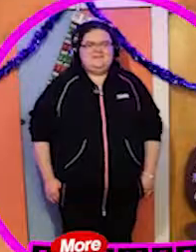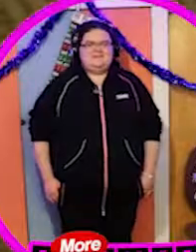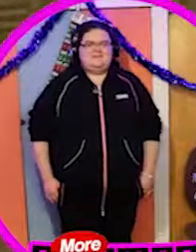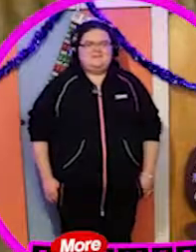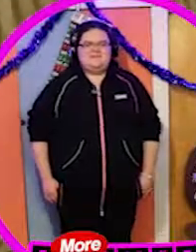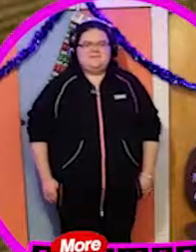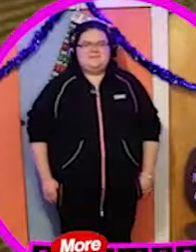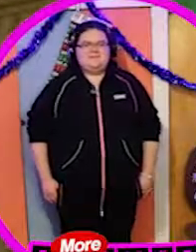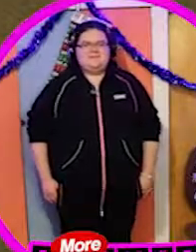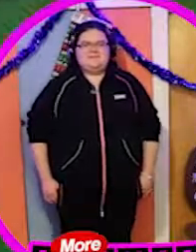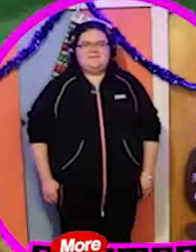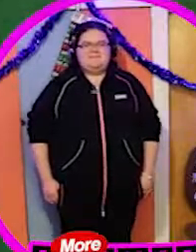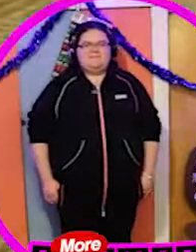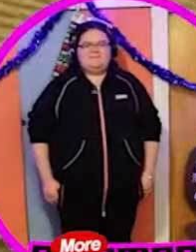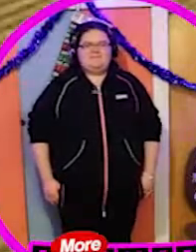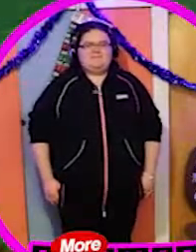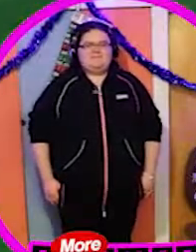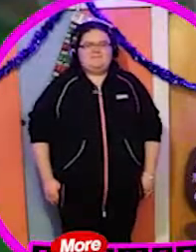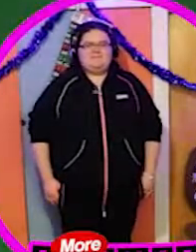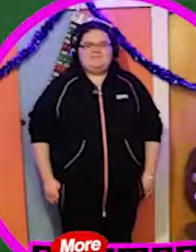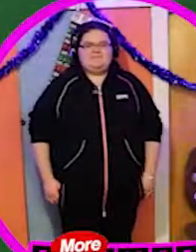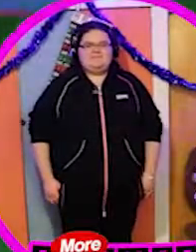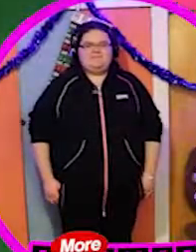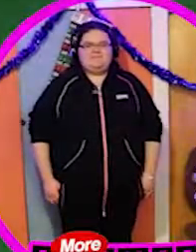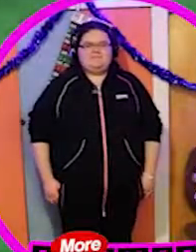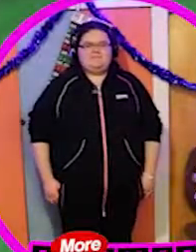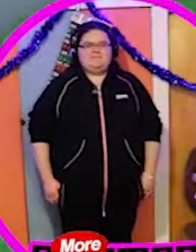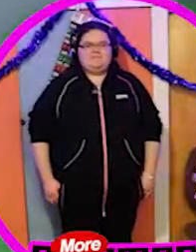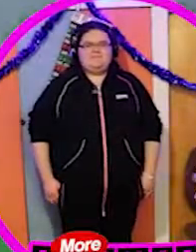spot. I already have a stick, fuck off.